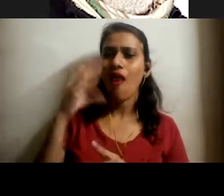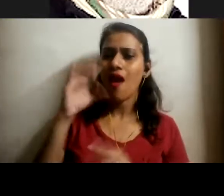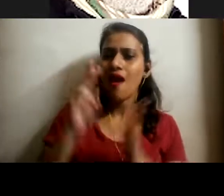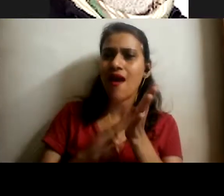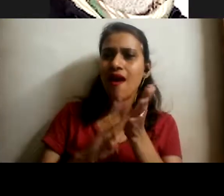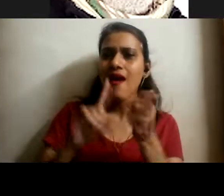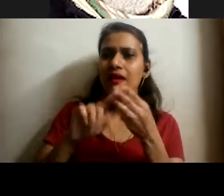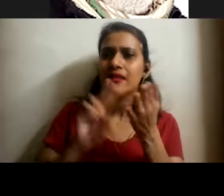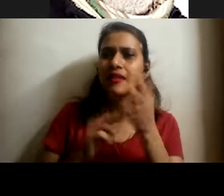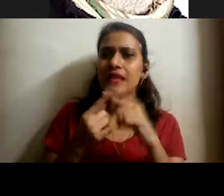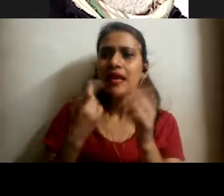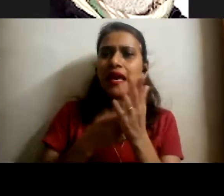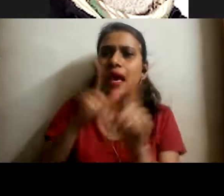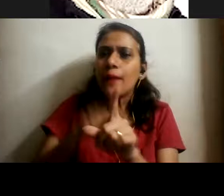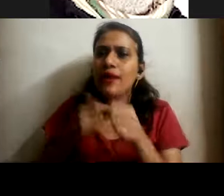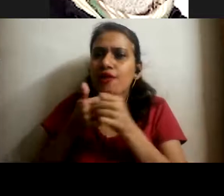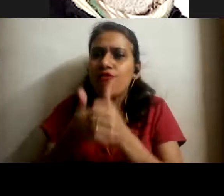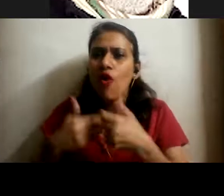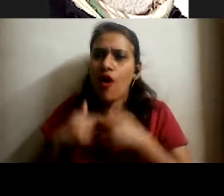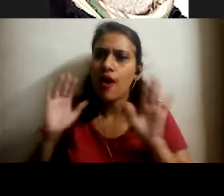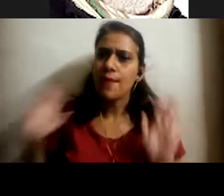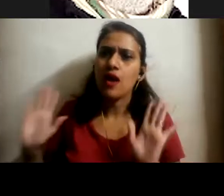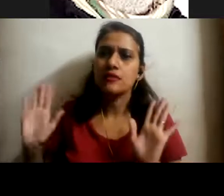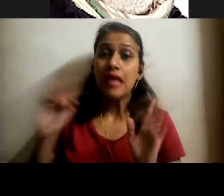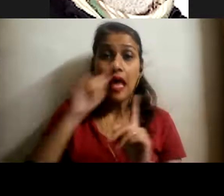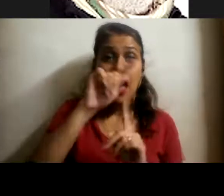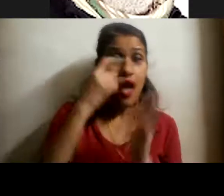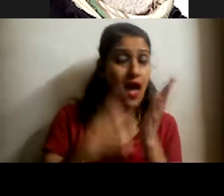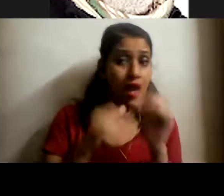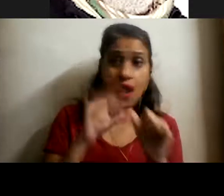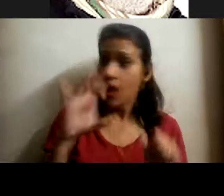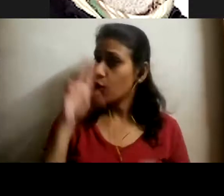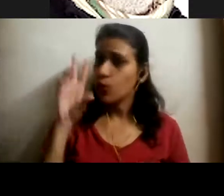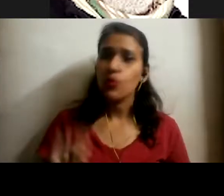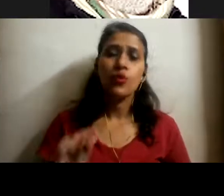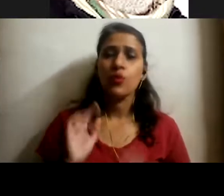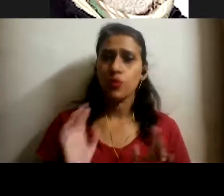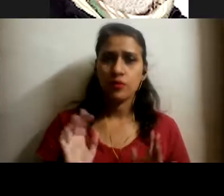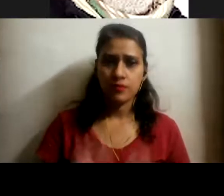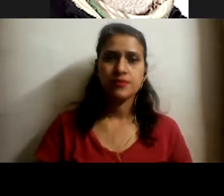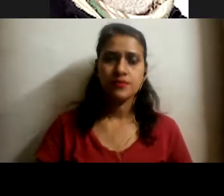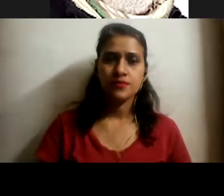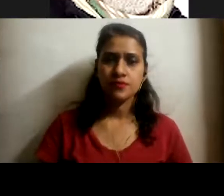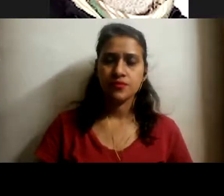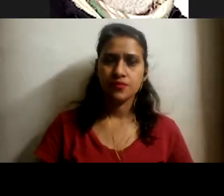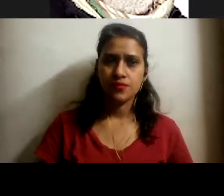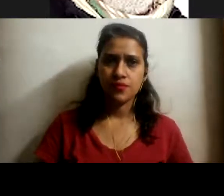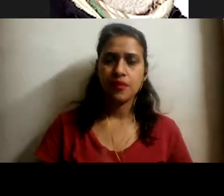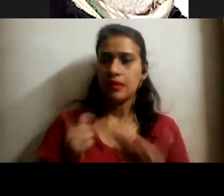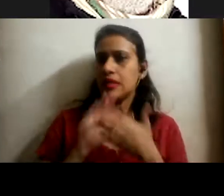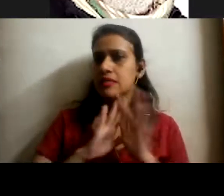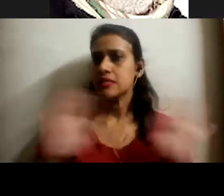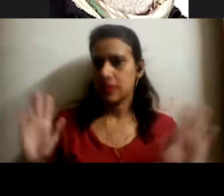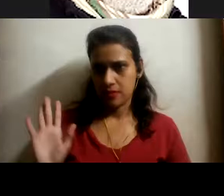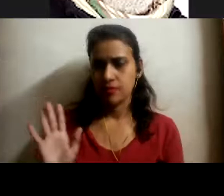to IRAC method. You have to follow the structure that we just discussed. So this is it, and these are